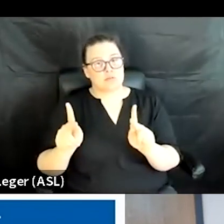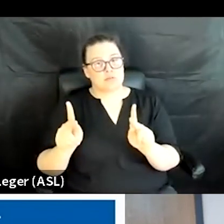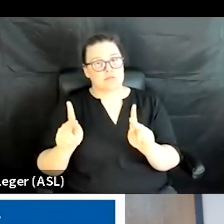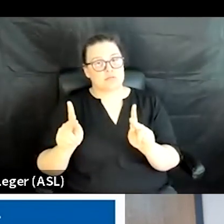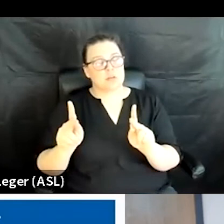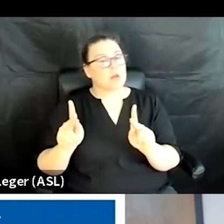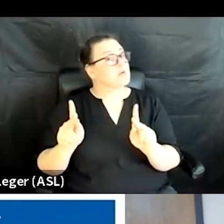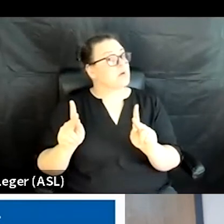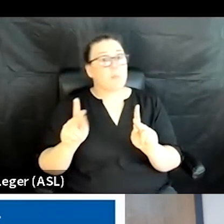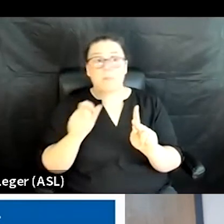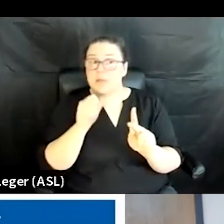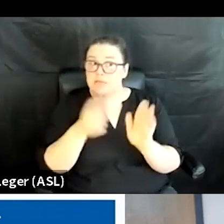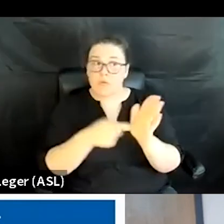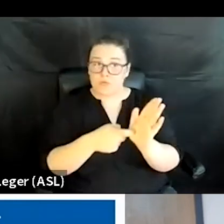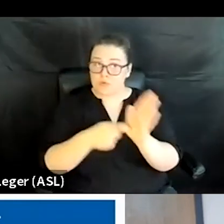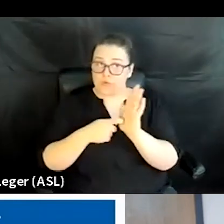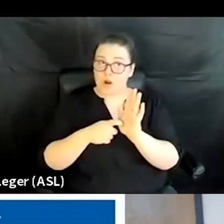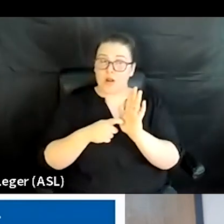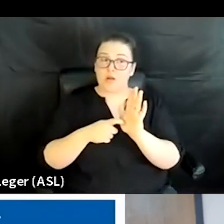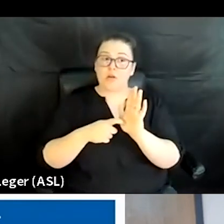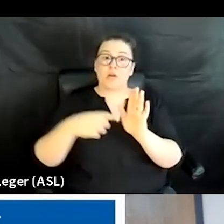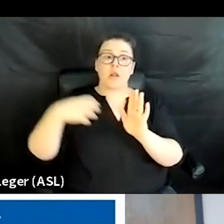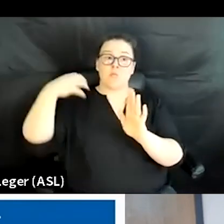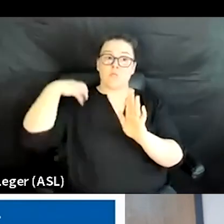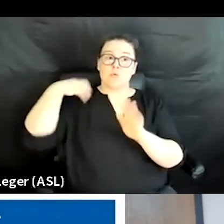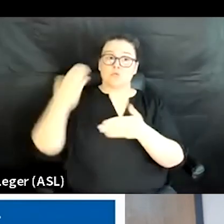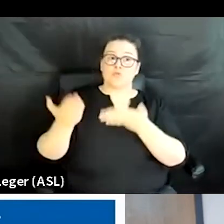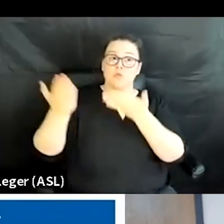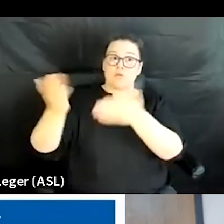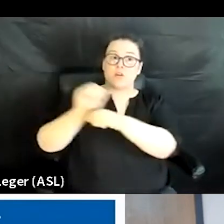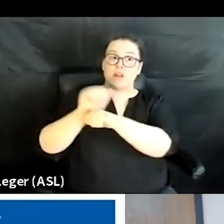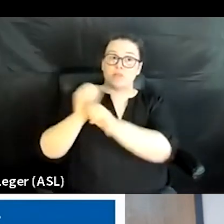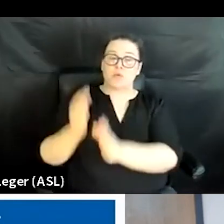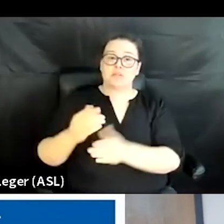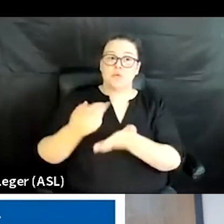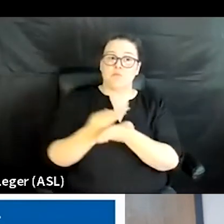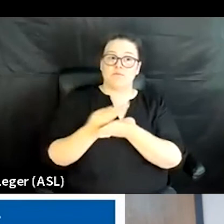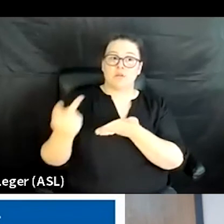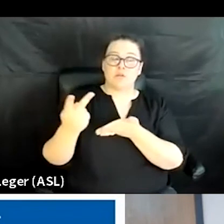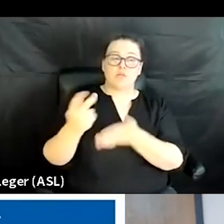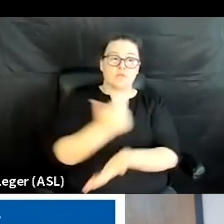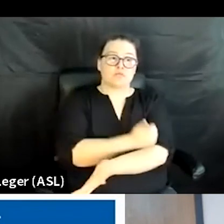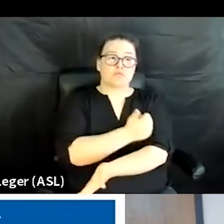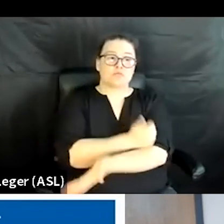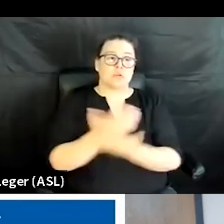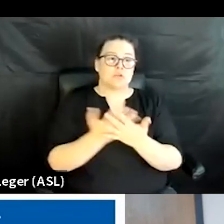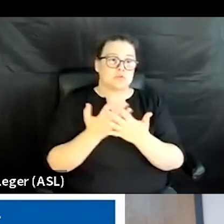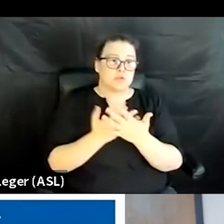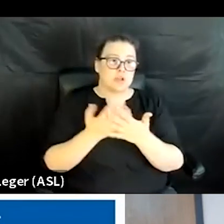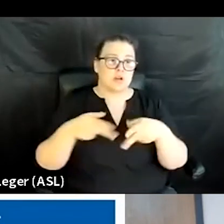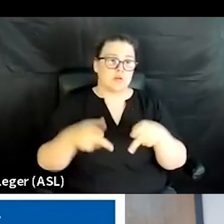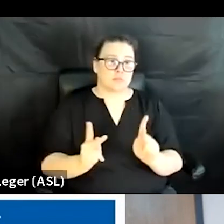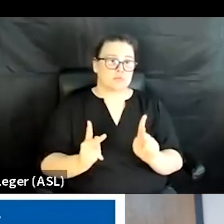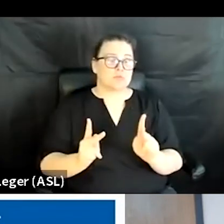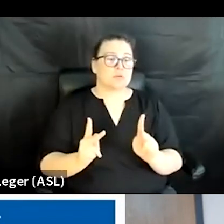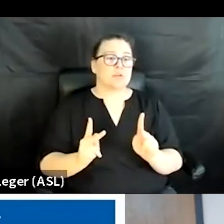not require employees to offer employees who fail drug screening an opportunity